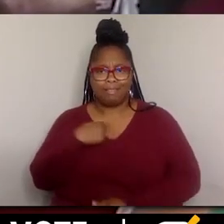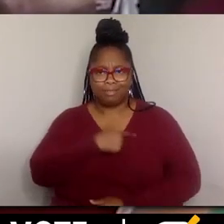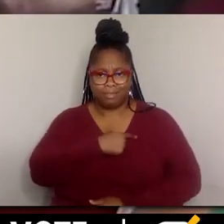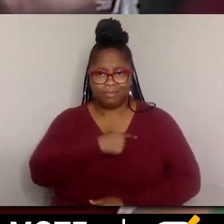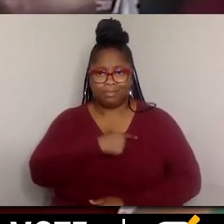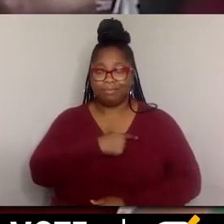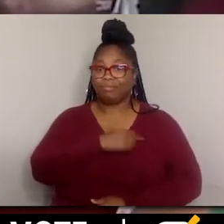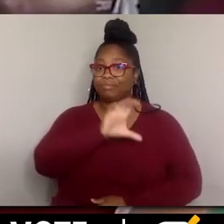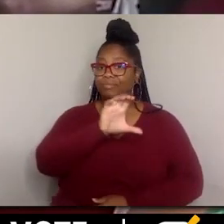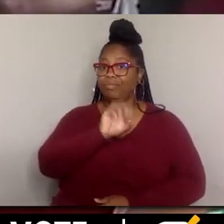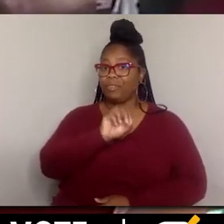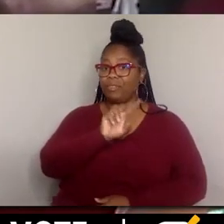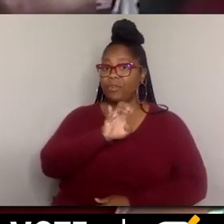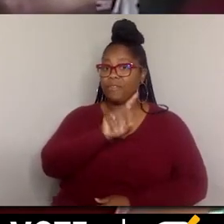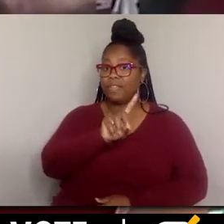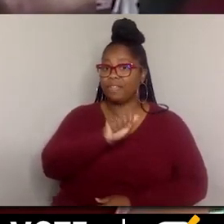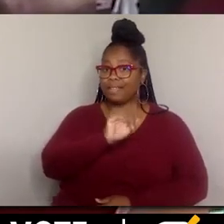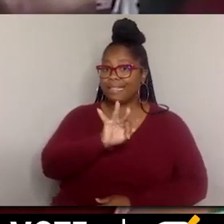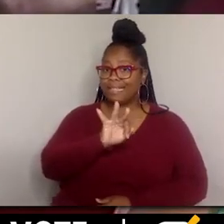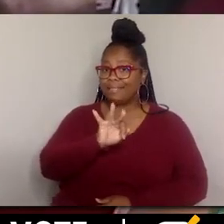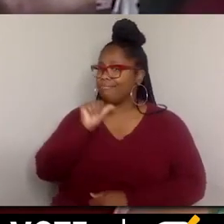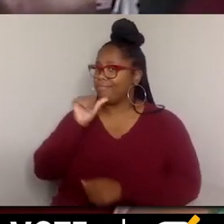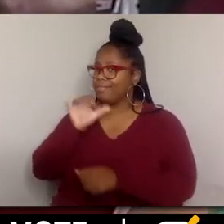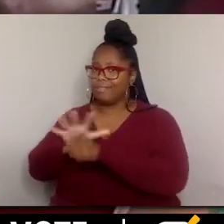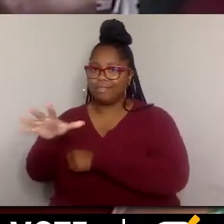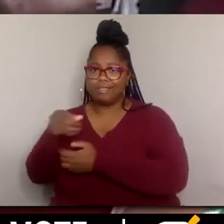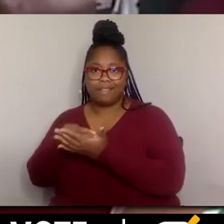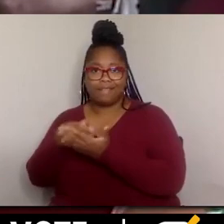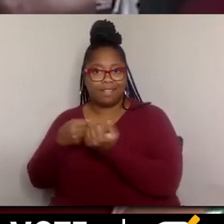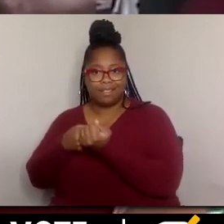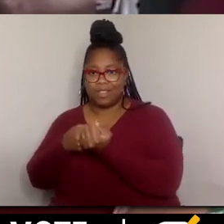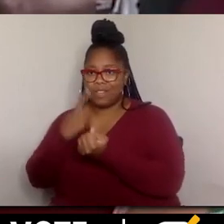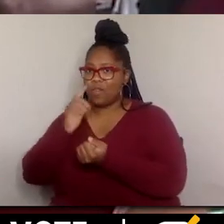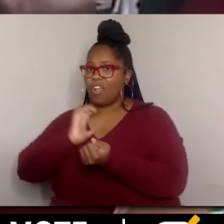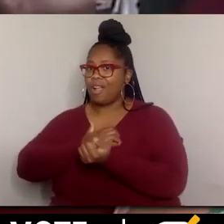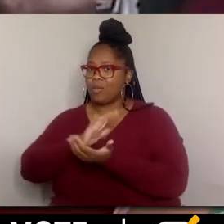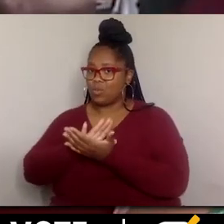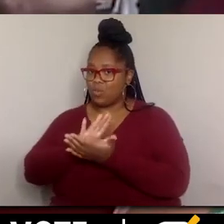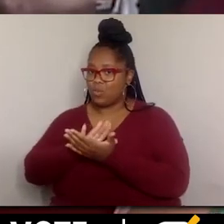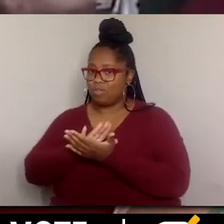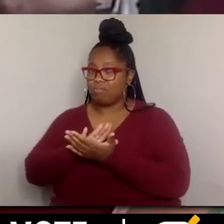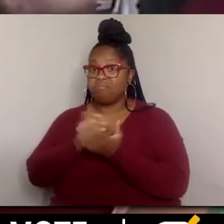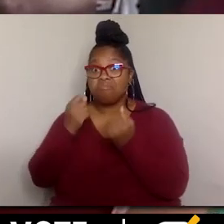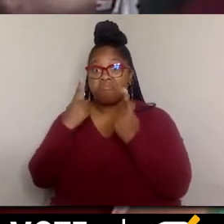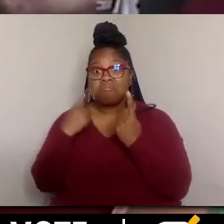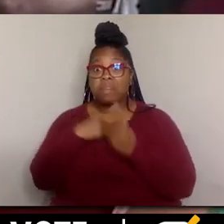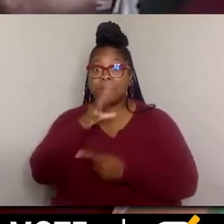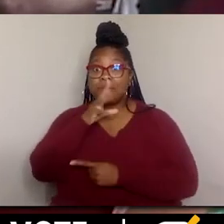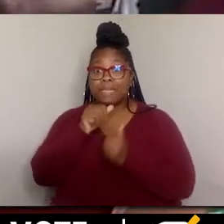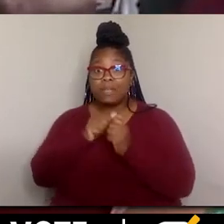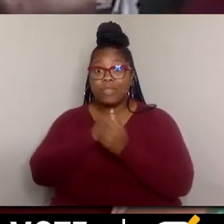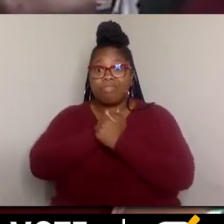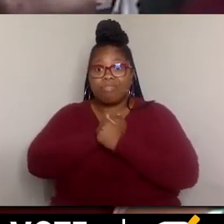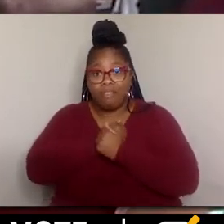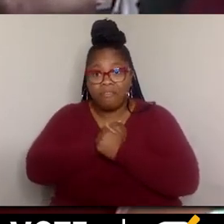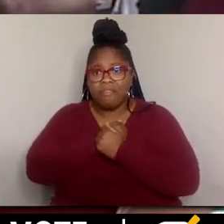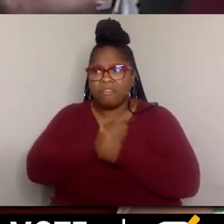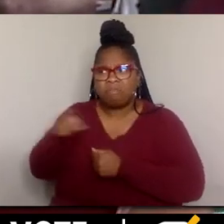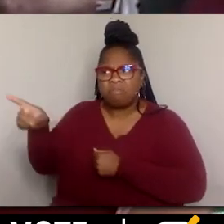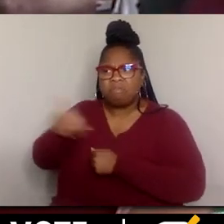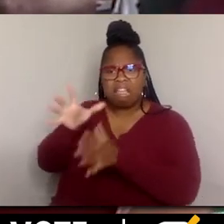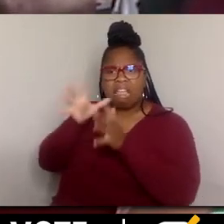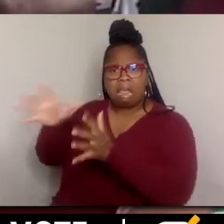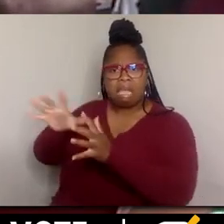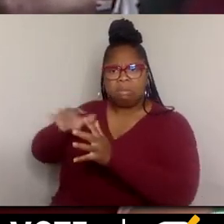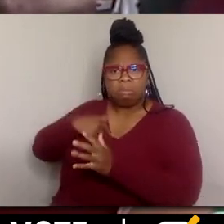our schools. Let me say this with love, because there is a lot of hate out there.